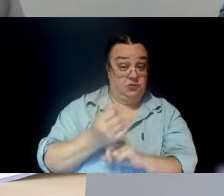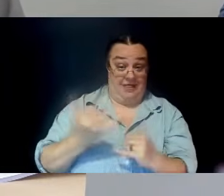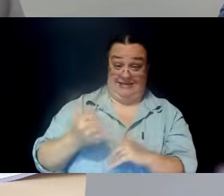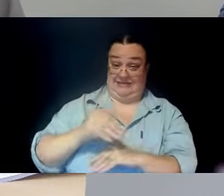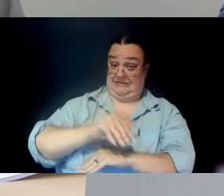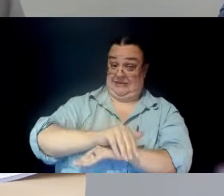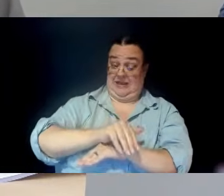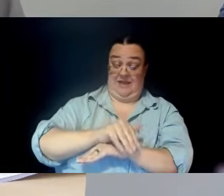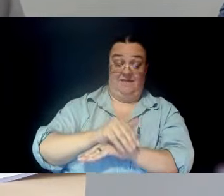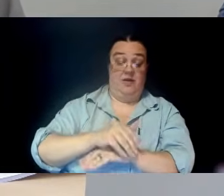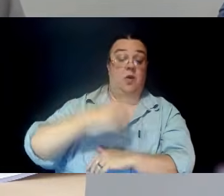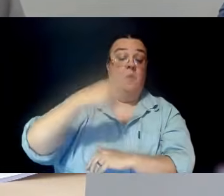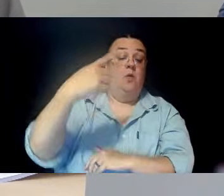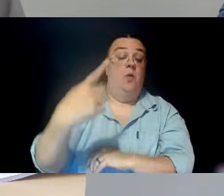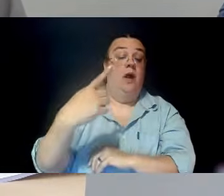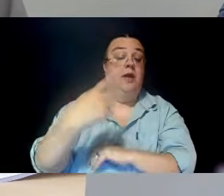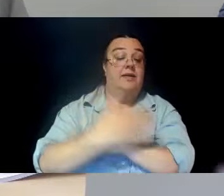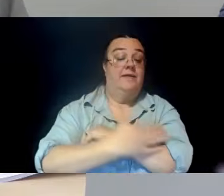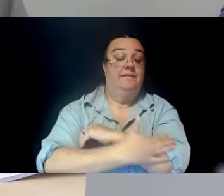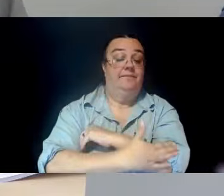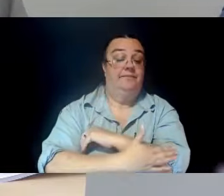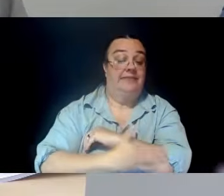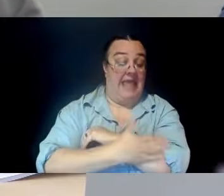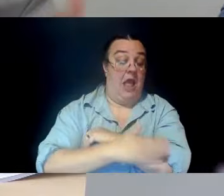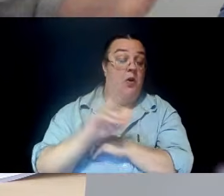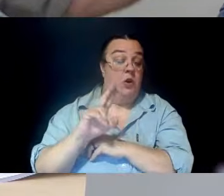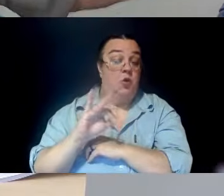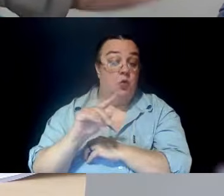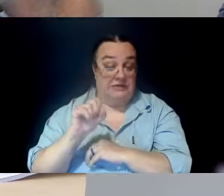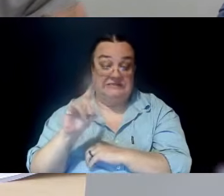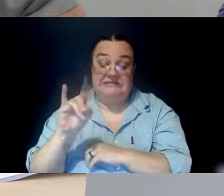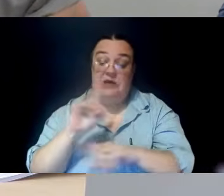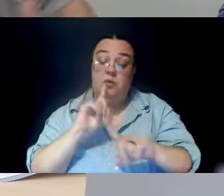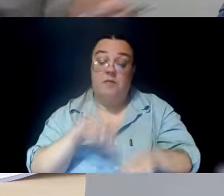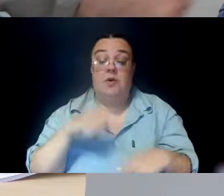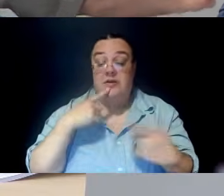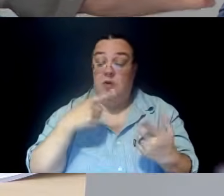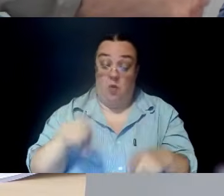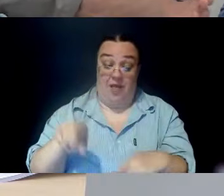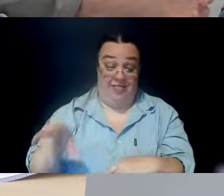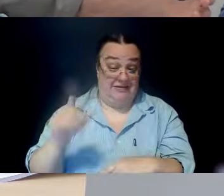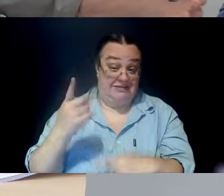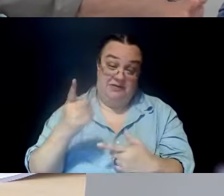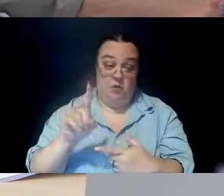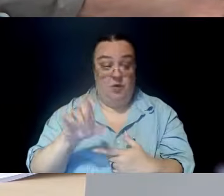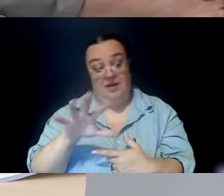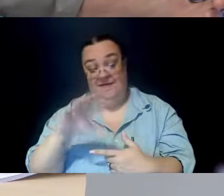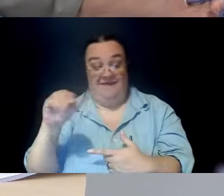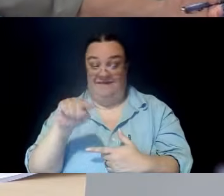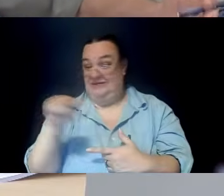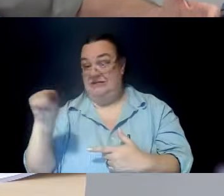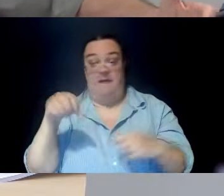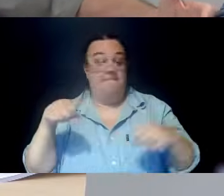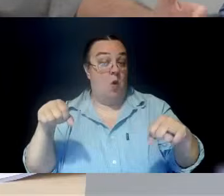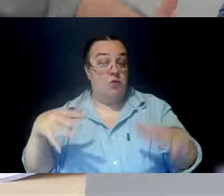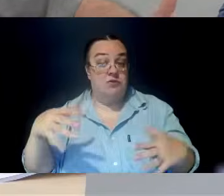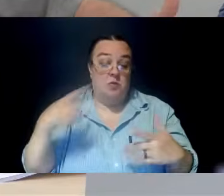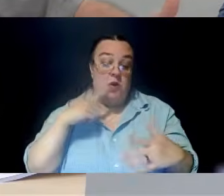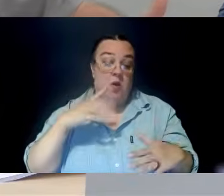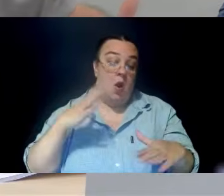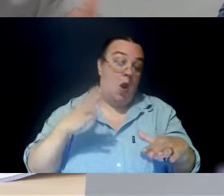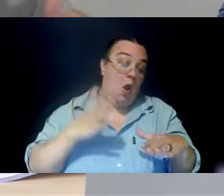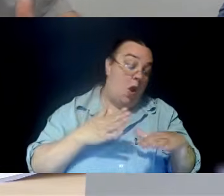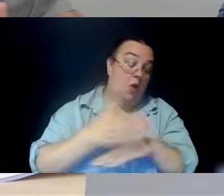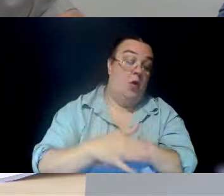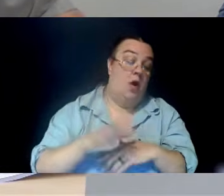the county units reported that while the individuals, these 150-some motorcyclists, spread across Route 50 from Martin